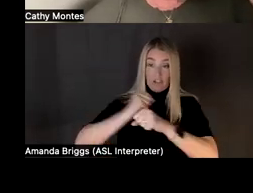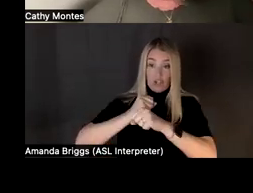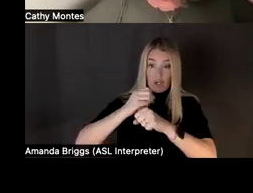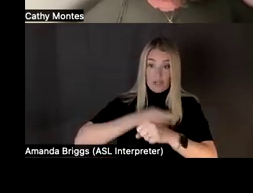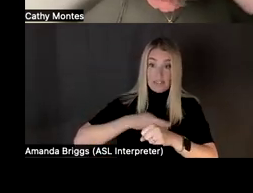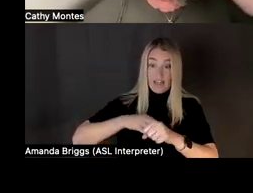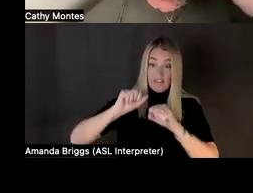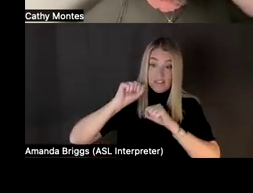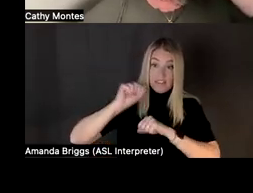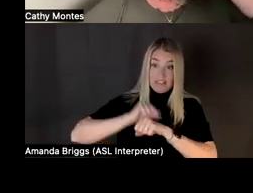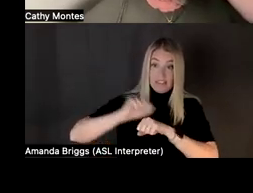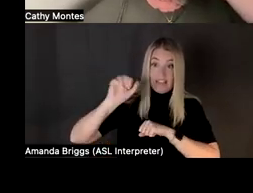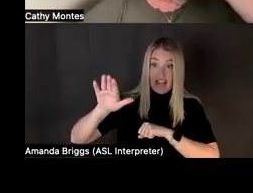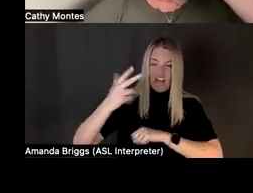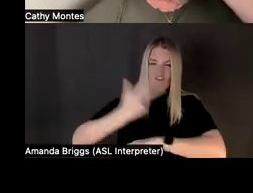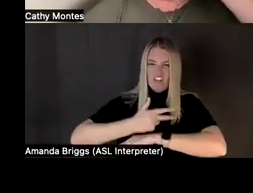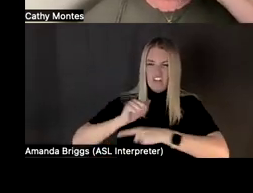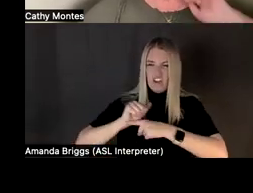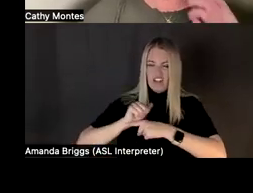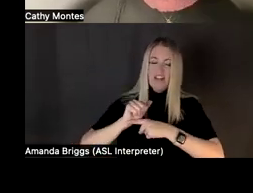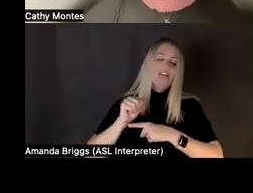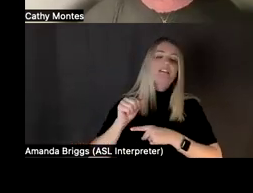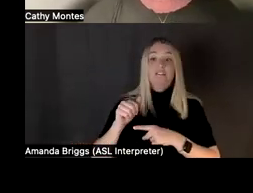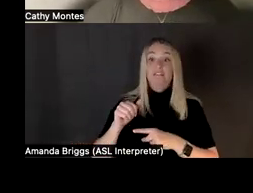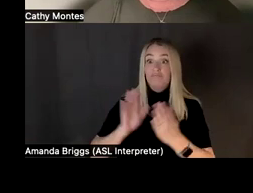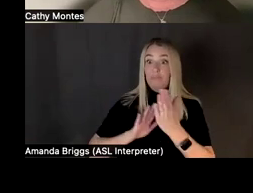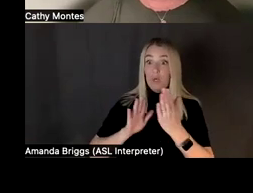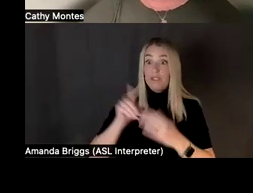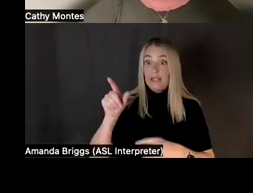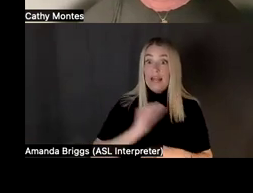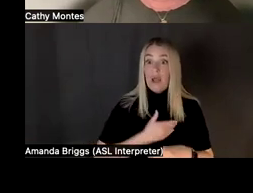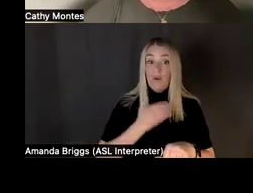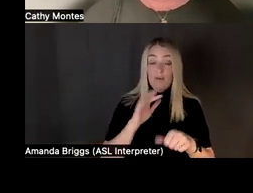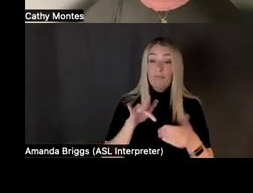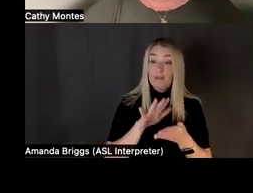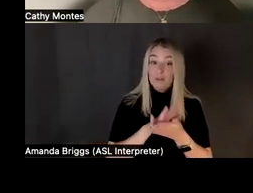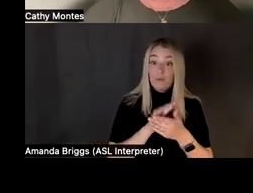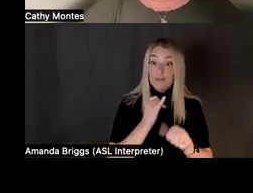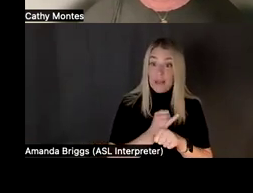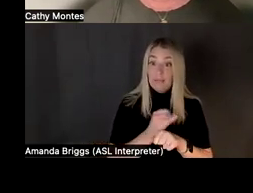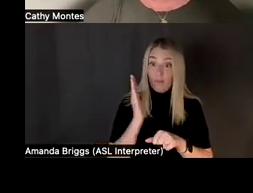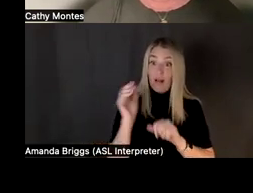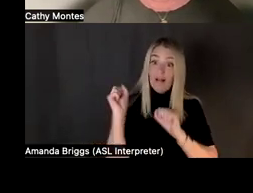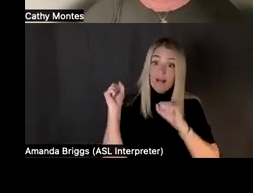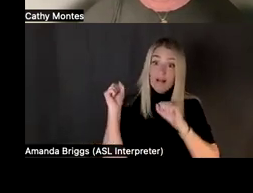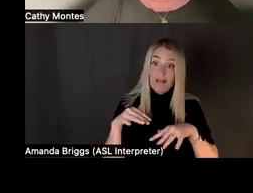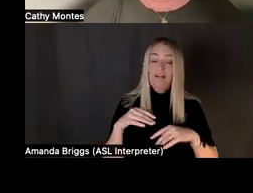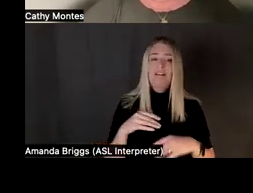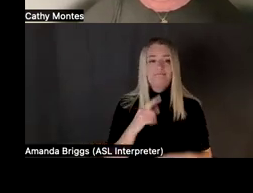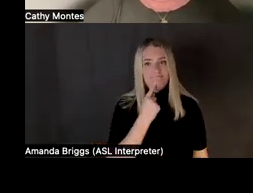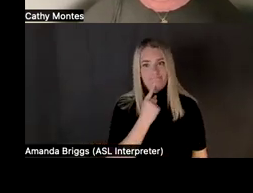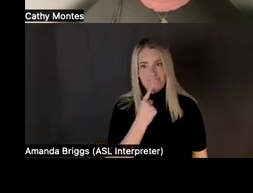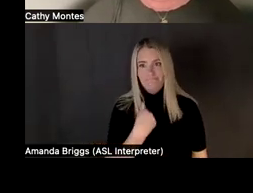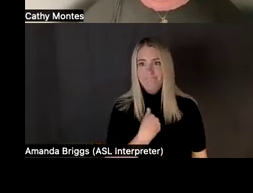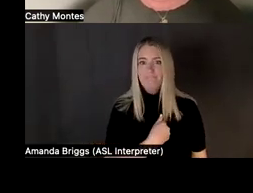trained for a 3-day training live and in person on our middle school campus. And so we take this very seriously. We